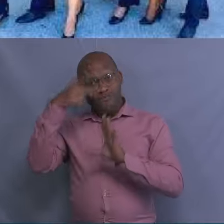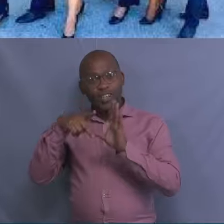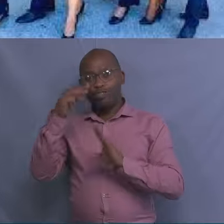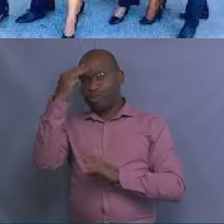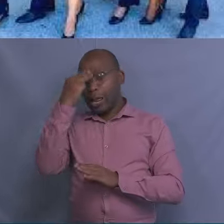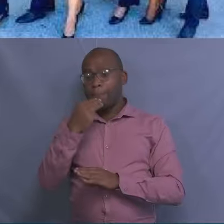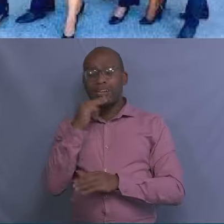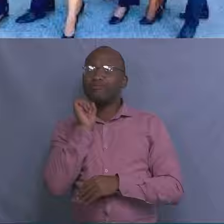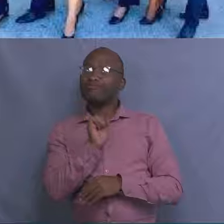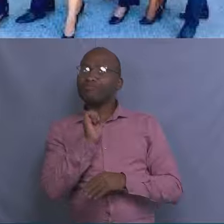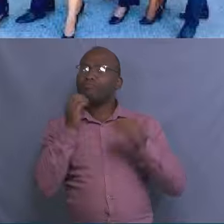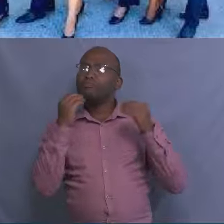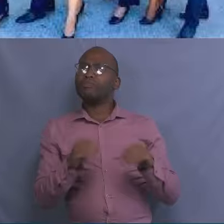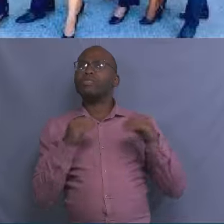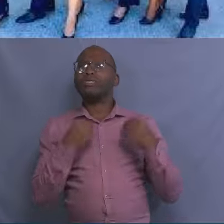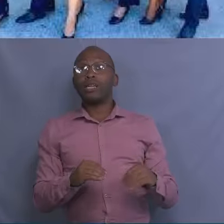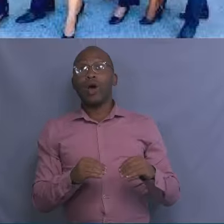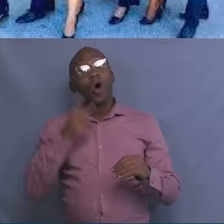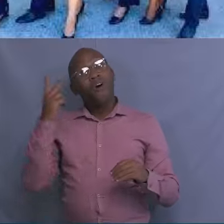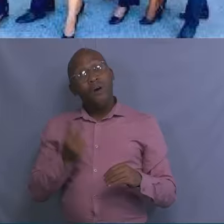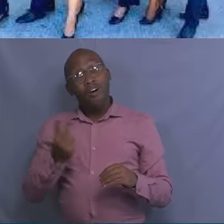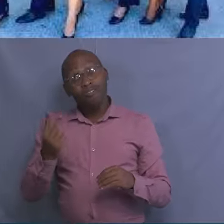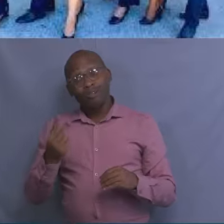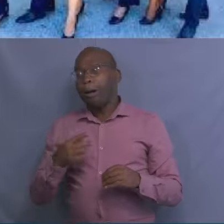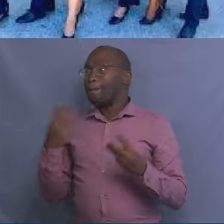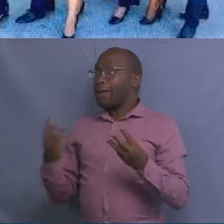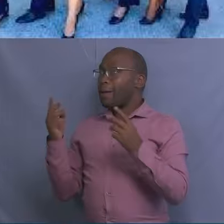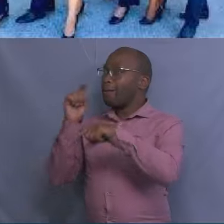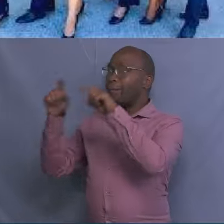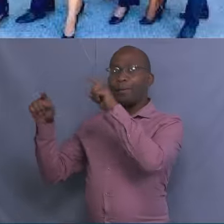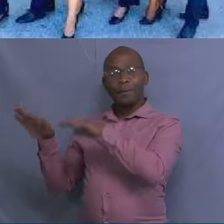consumers easily identify